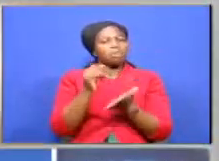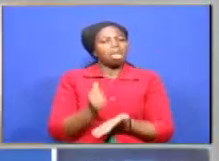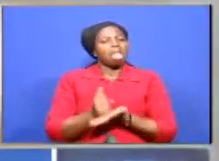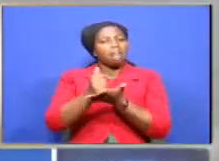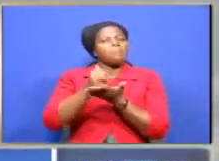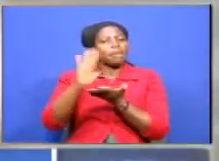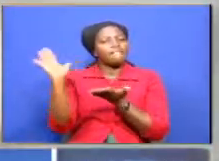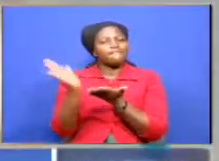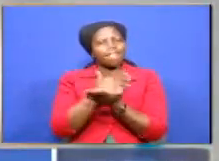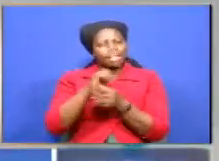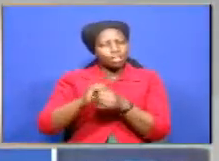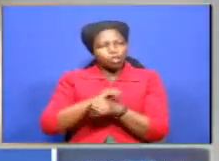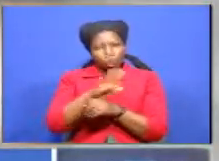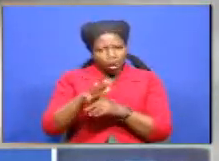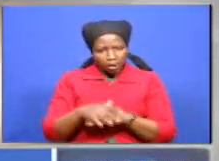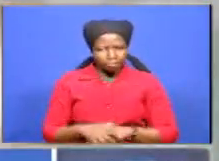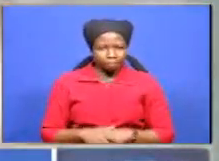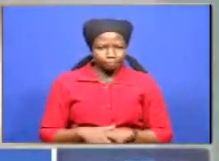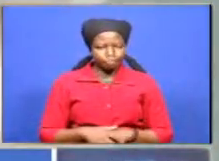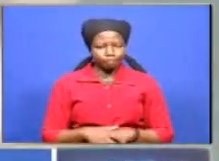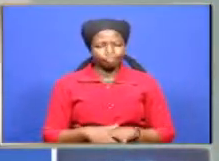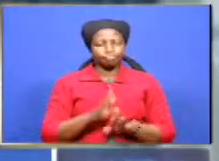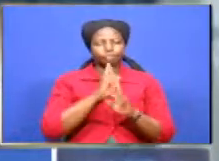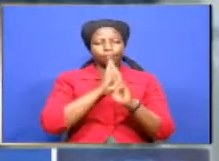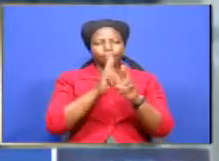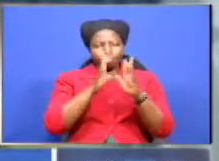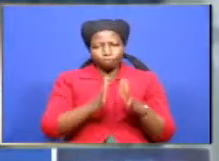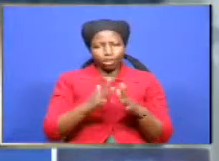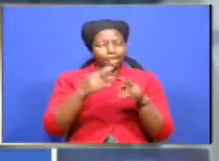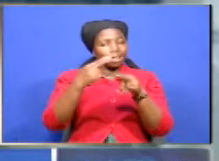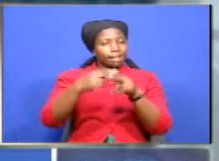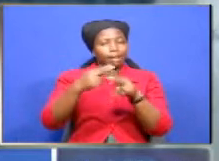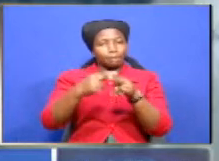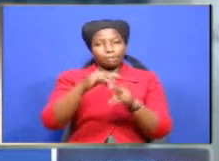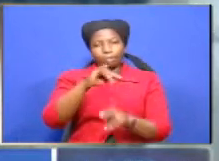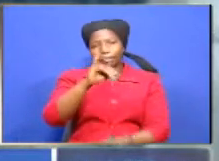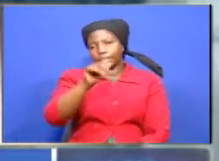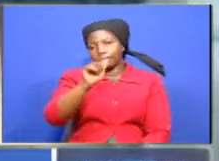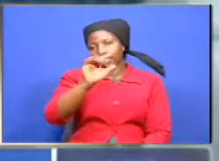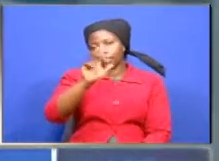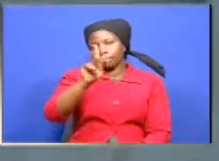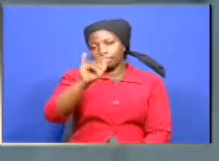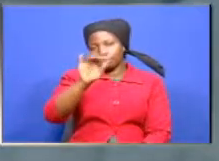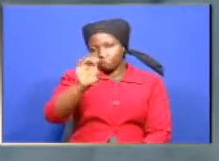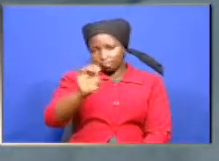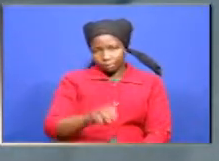of COVID-19. Reporting for Channel One News, I'm Jackie Wambiru.